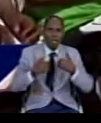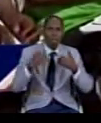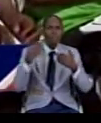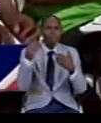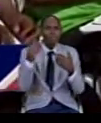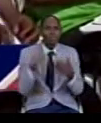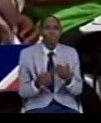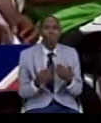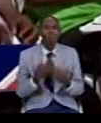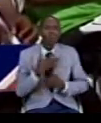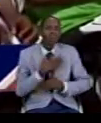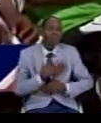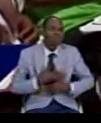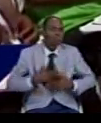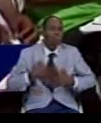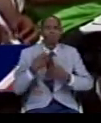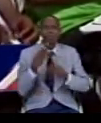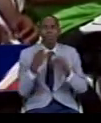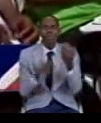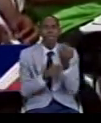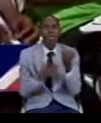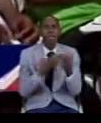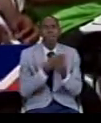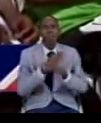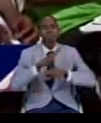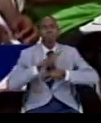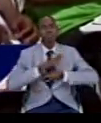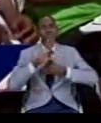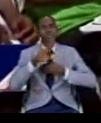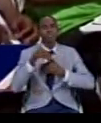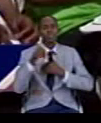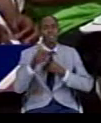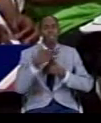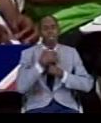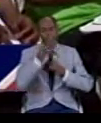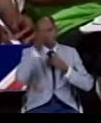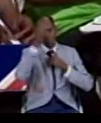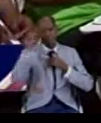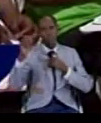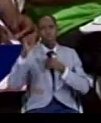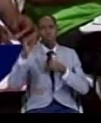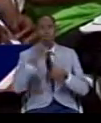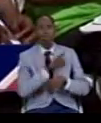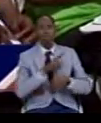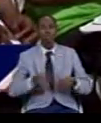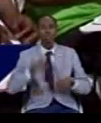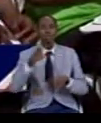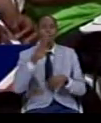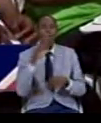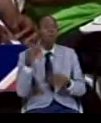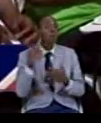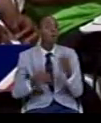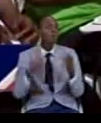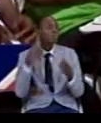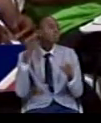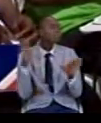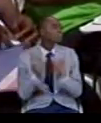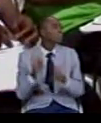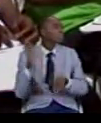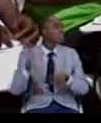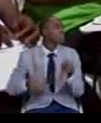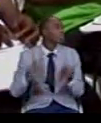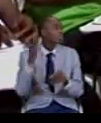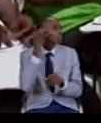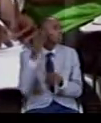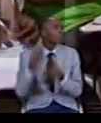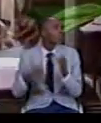the flesh and satisfy yourself and dishonor the Lord. You are deaf to self. You act as if you are not